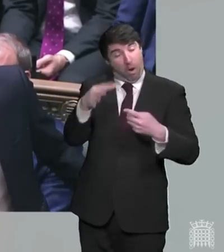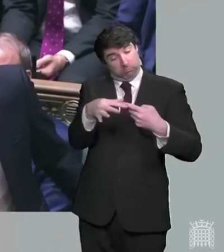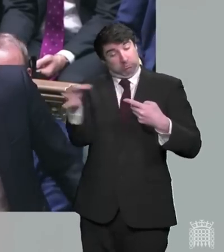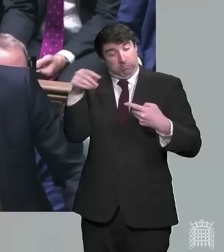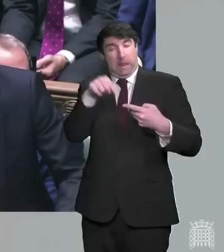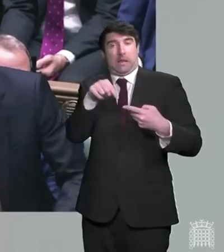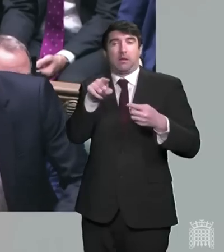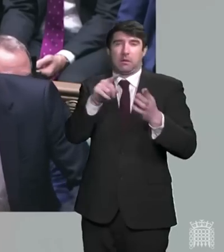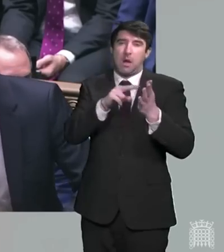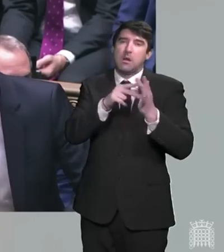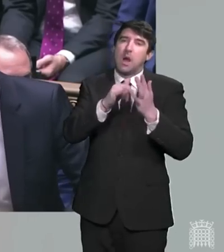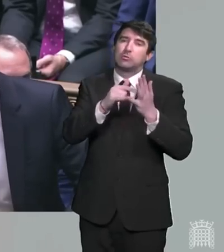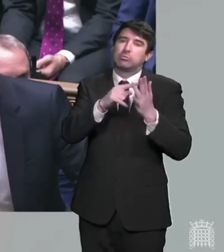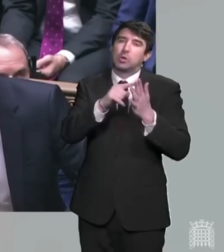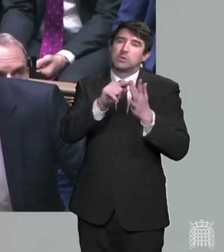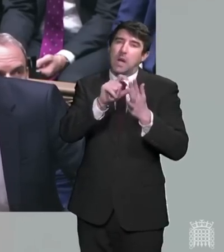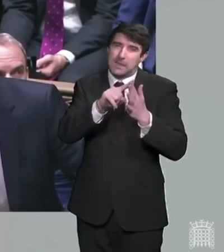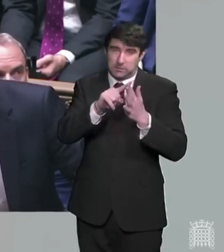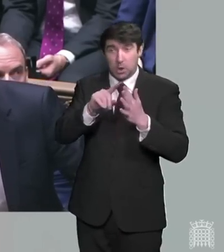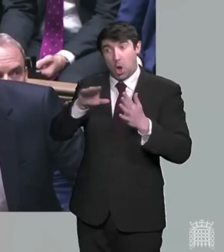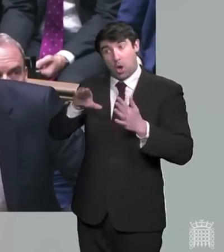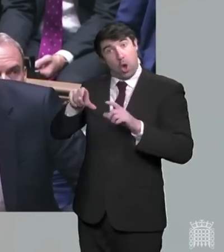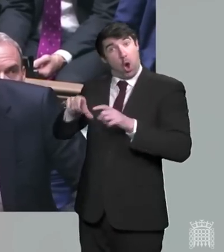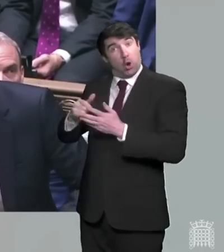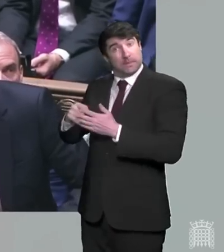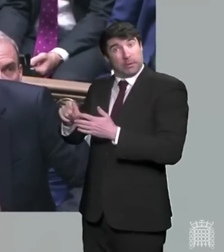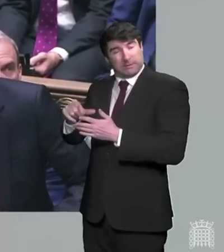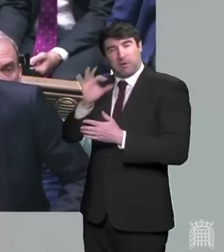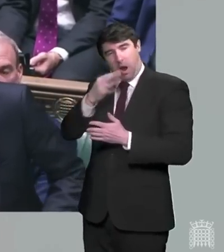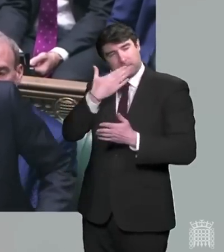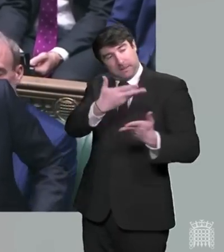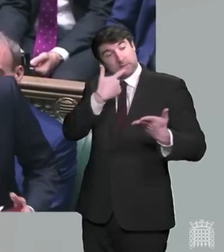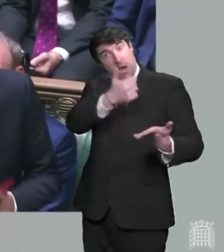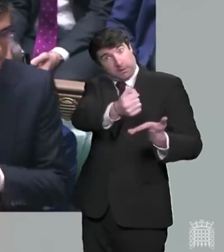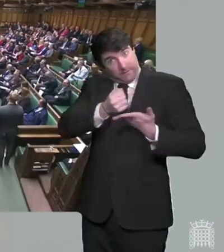Home Secretary has asked them to expedite their review, and we will consider their advice carefully when